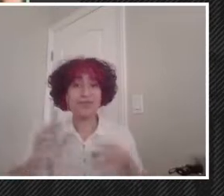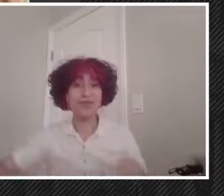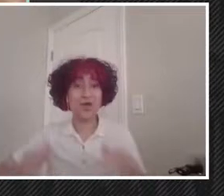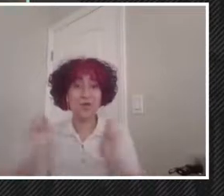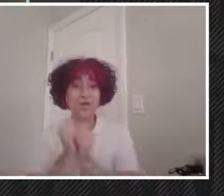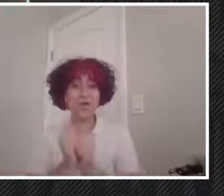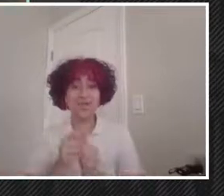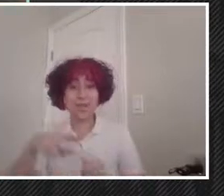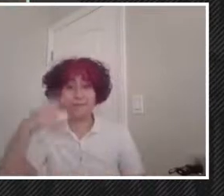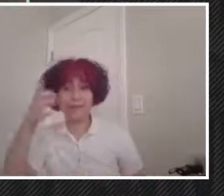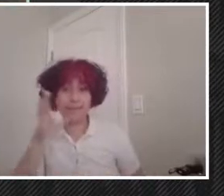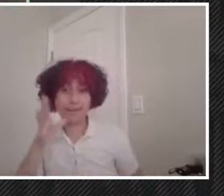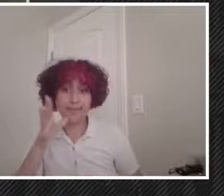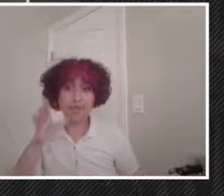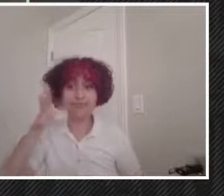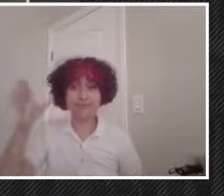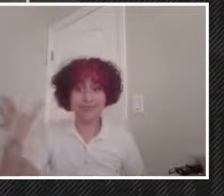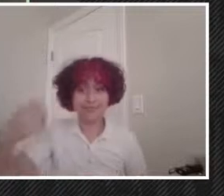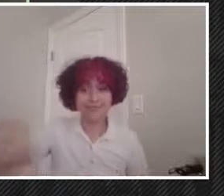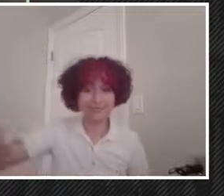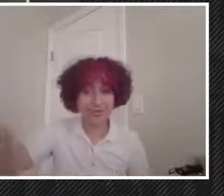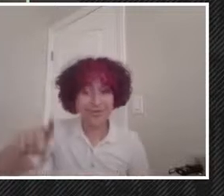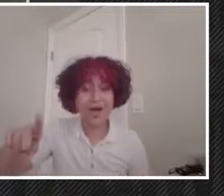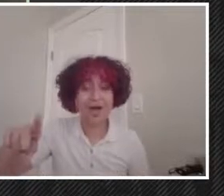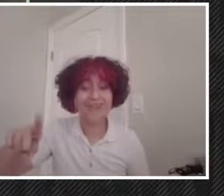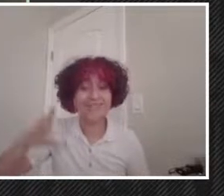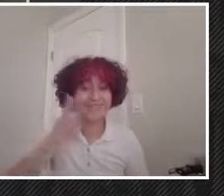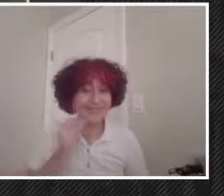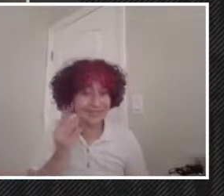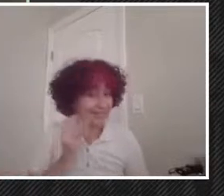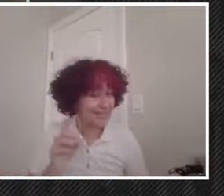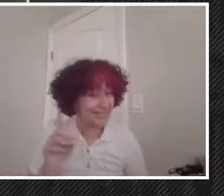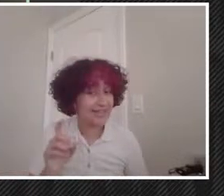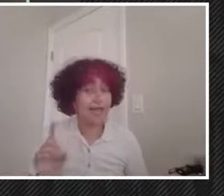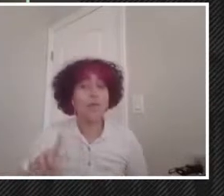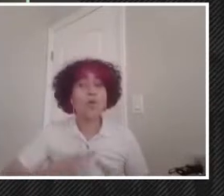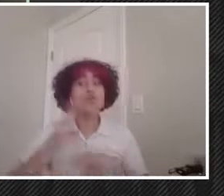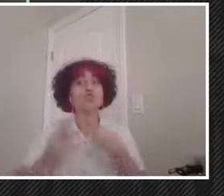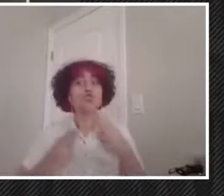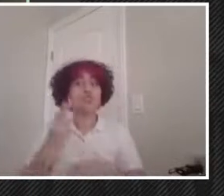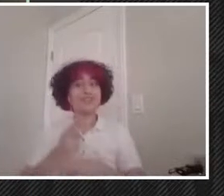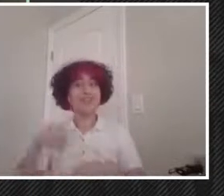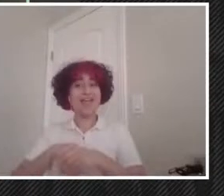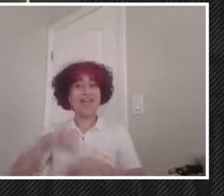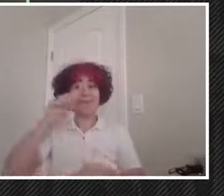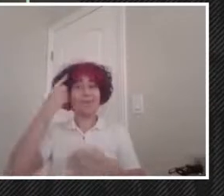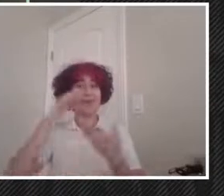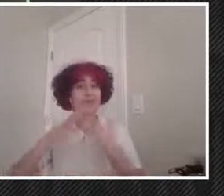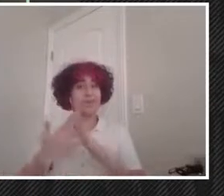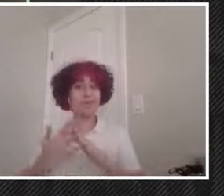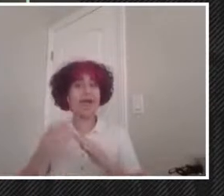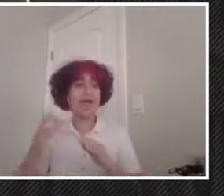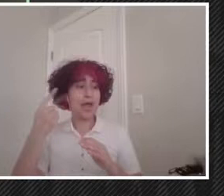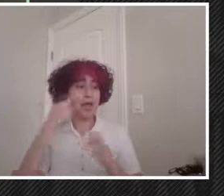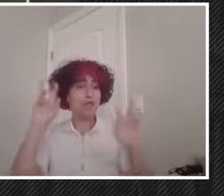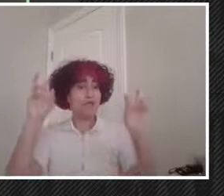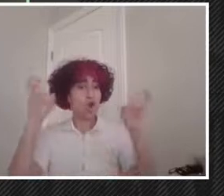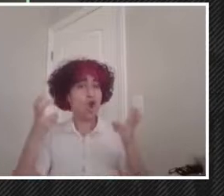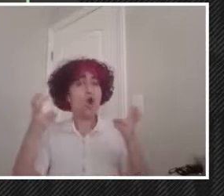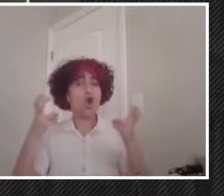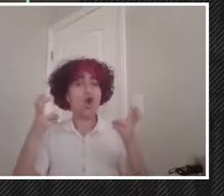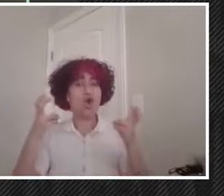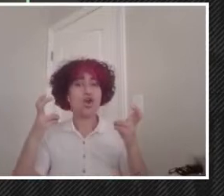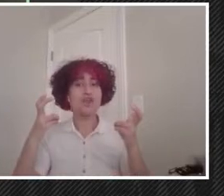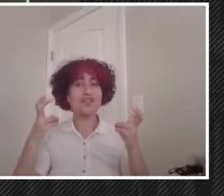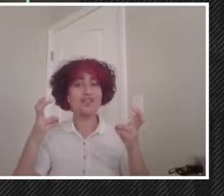Black grandmother. And so what is universal in the Black community, there is a phrase we have all heard at one point in time: